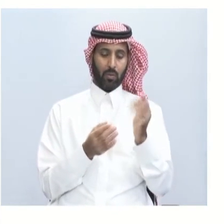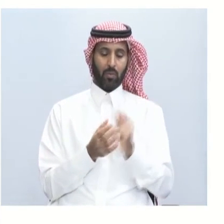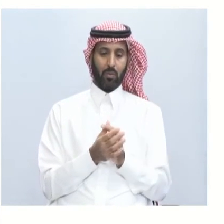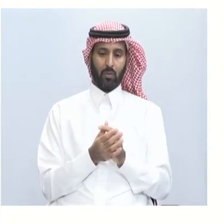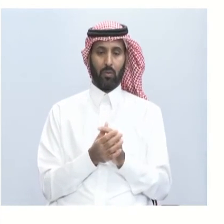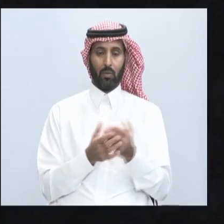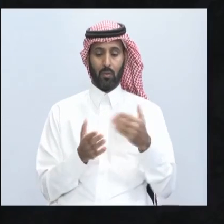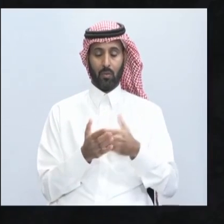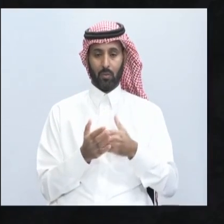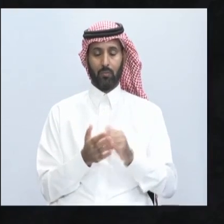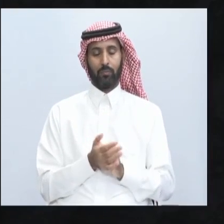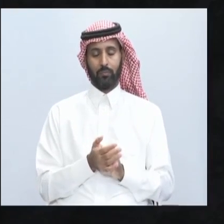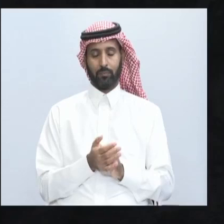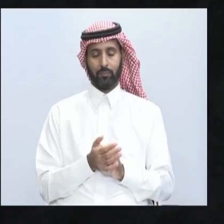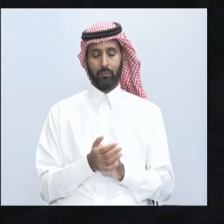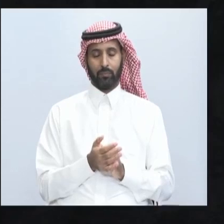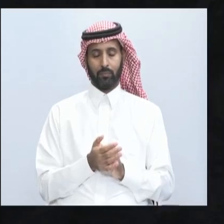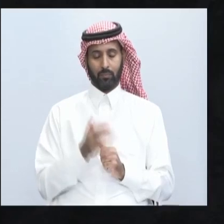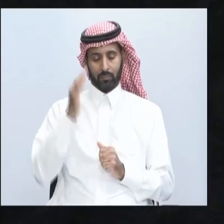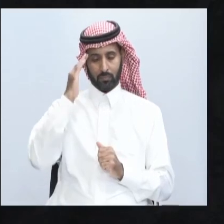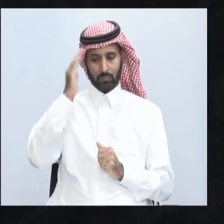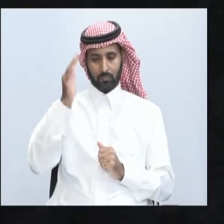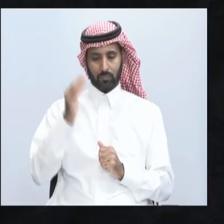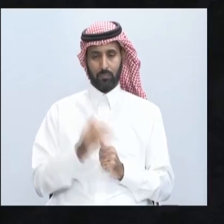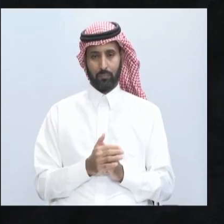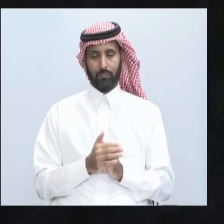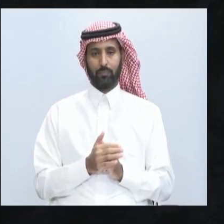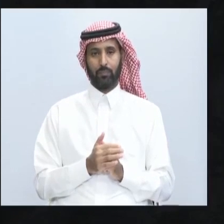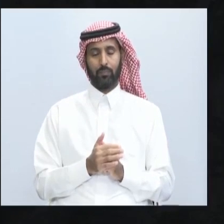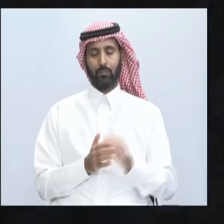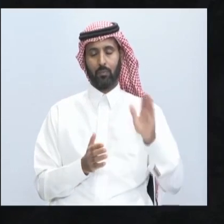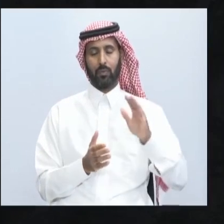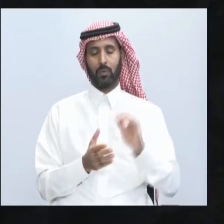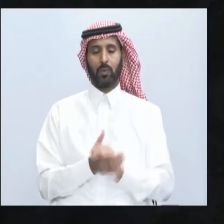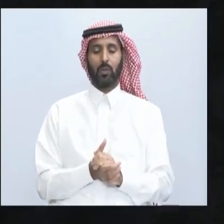we have reached the end of our lesson. Thank you very much for watching, and I'll see you next time.